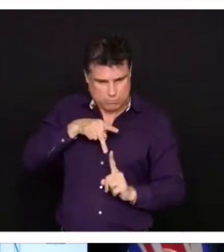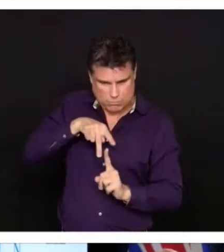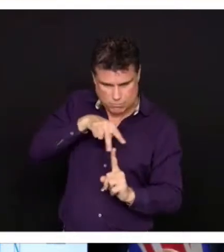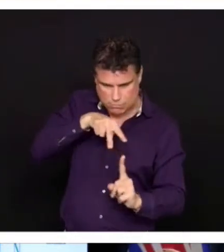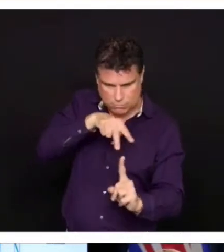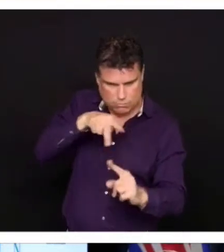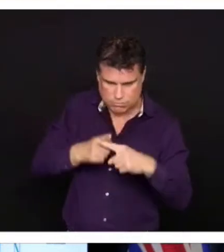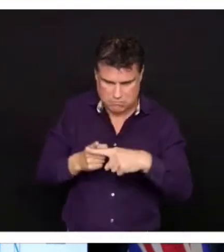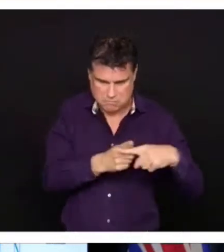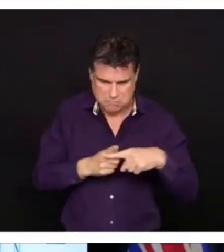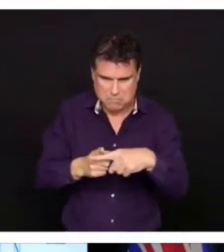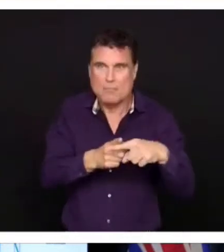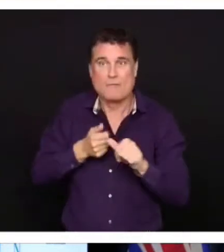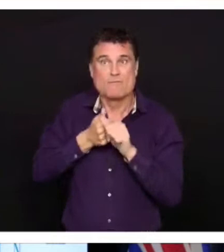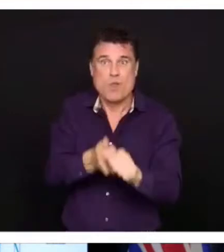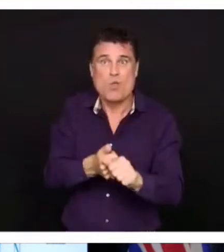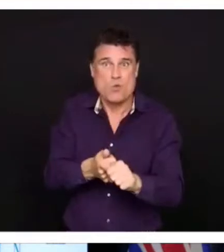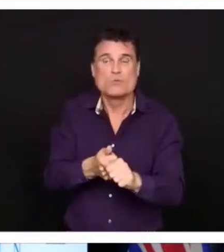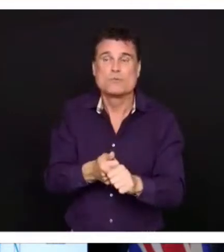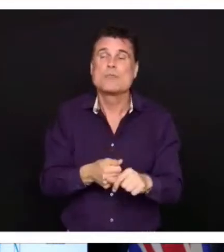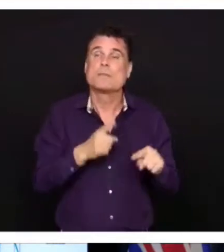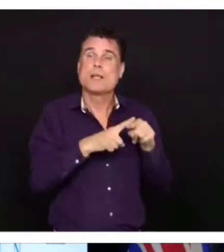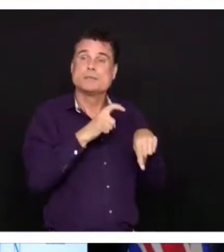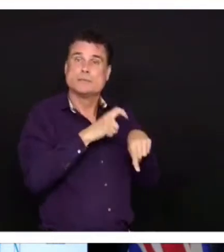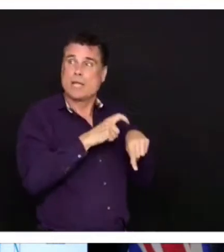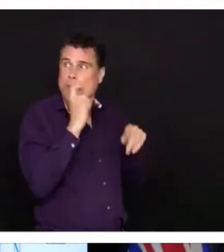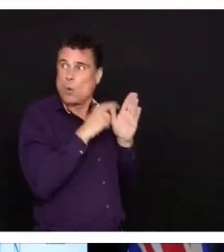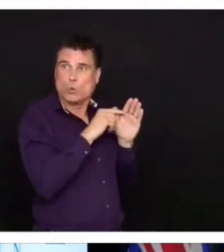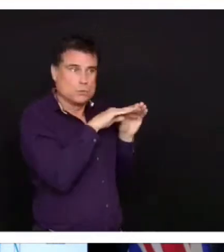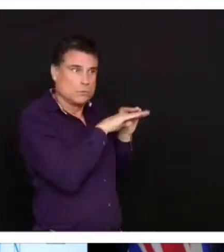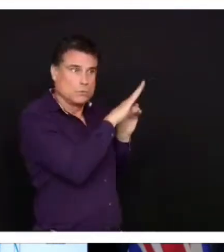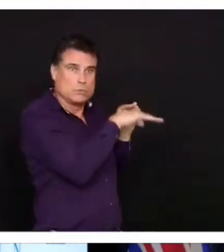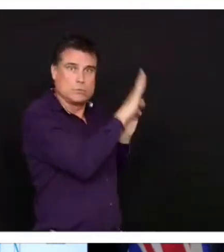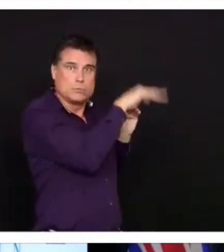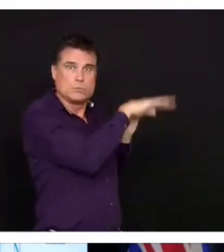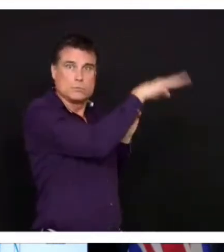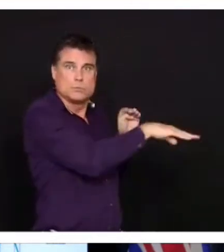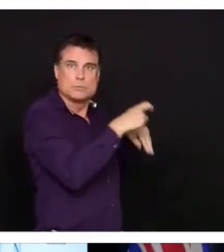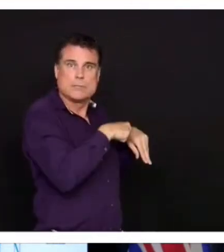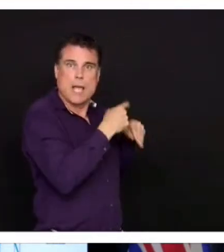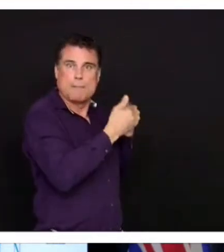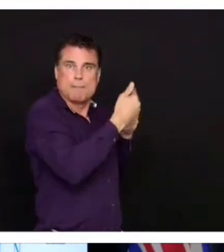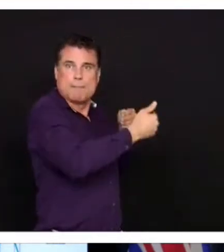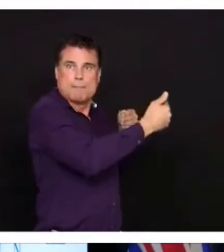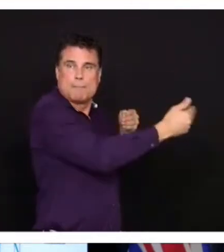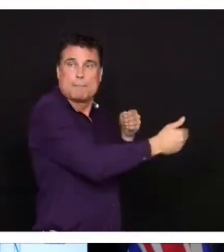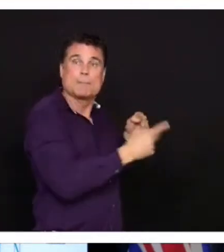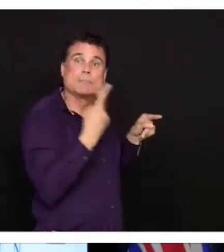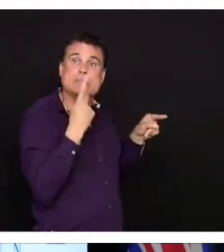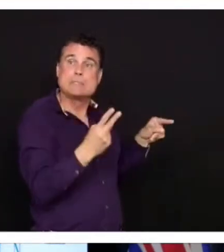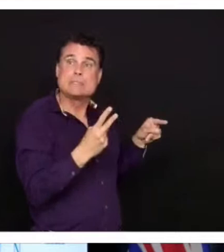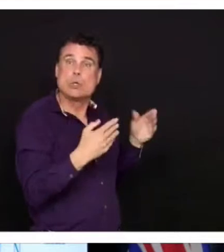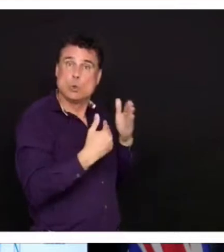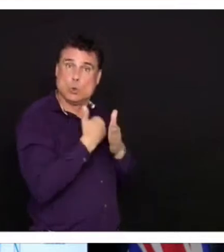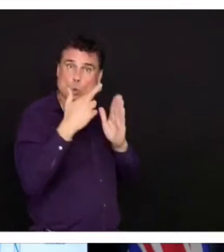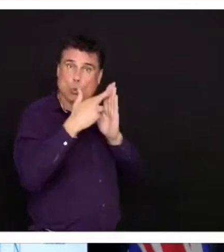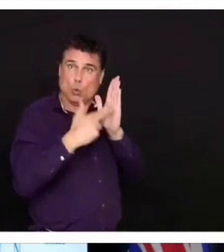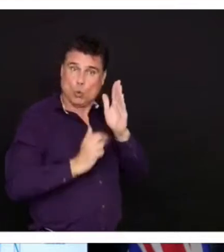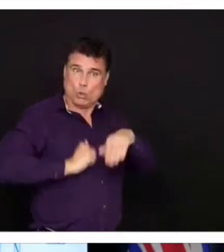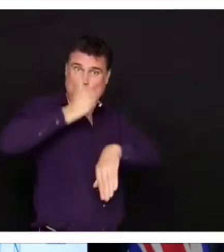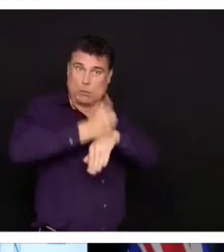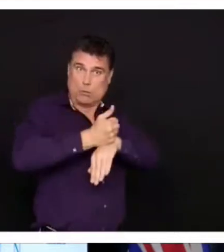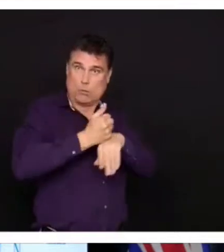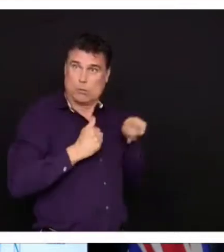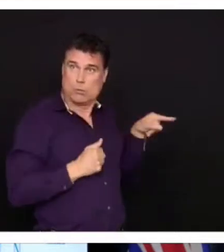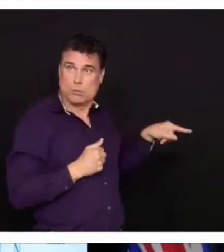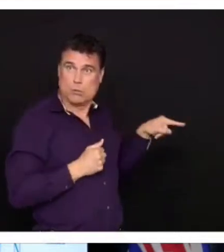did follow that message. And we saw a dramatic decrease in people moving to workplaces, to transit, to retail and